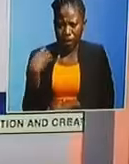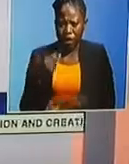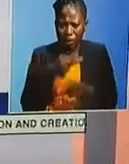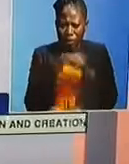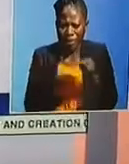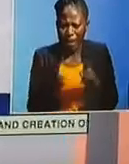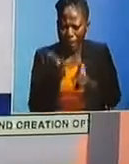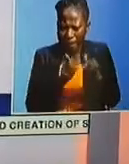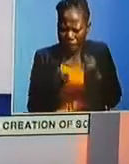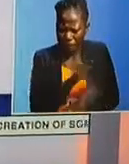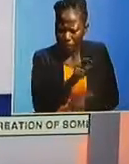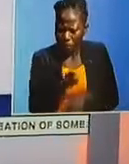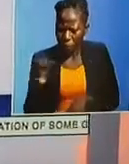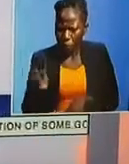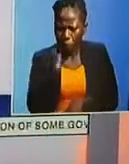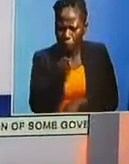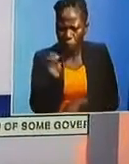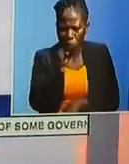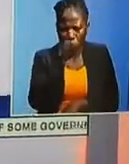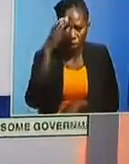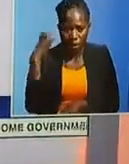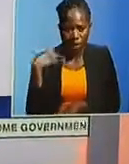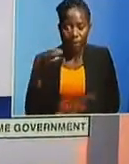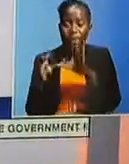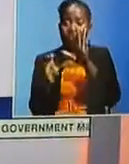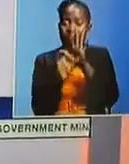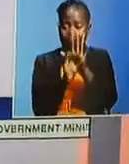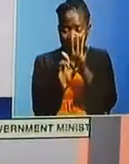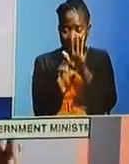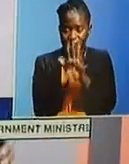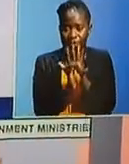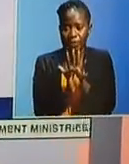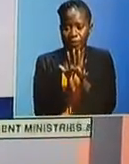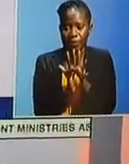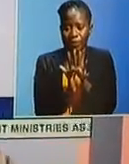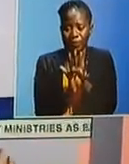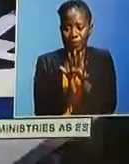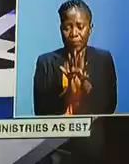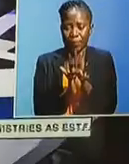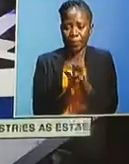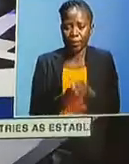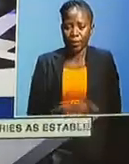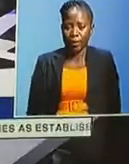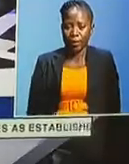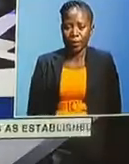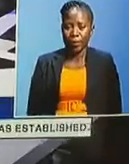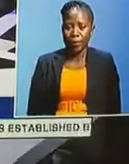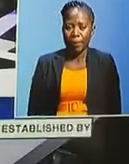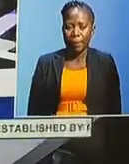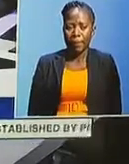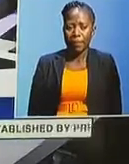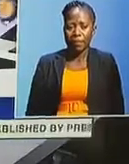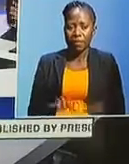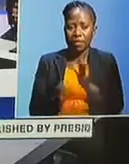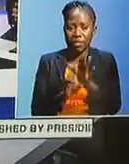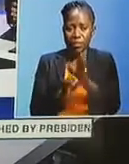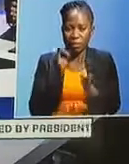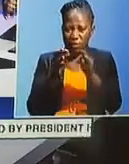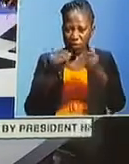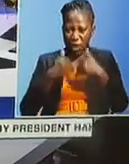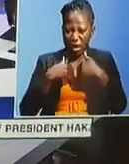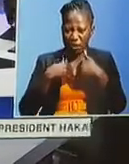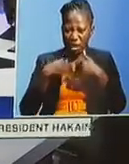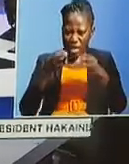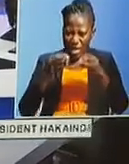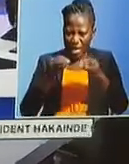that have been put in particular offices. For example, if, for argument's sake, you have the advisor on COVID,